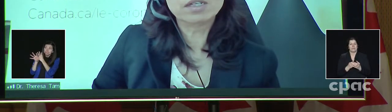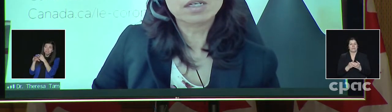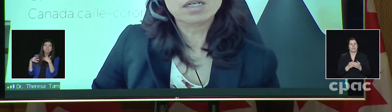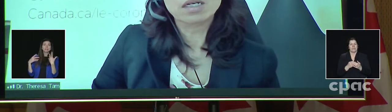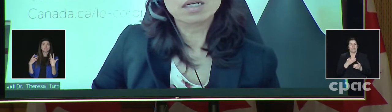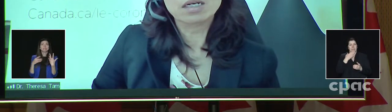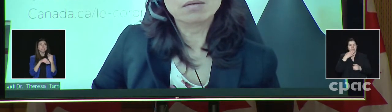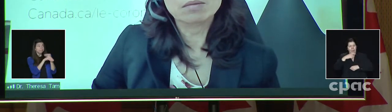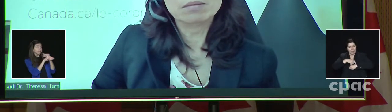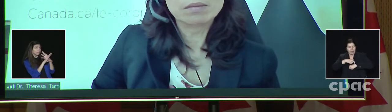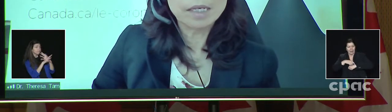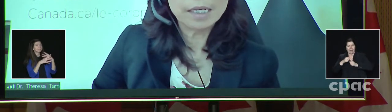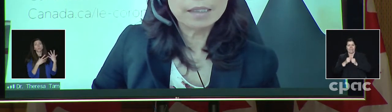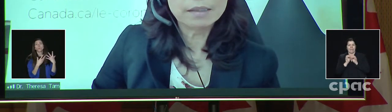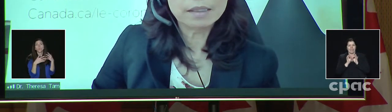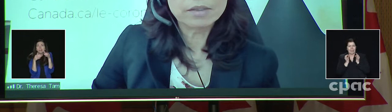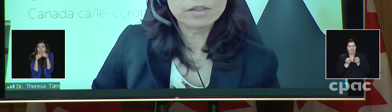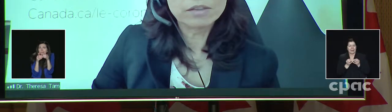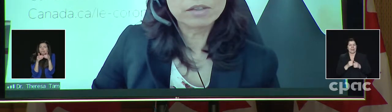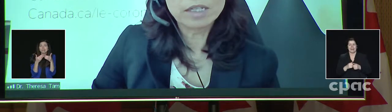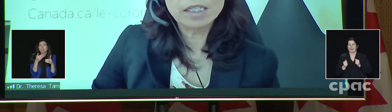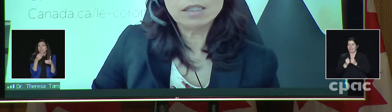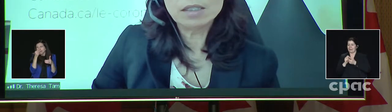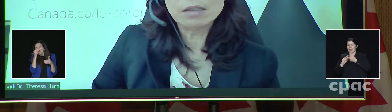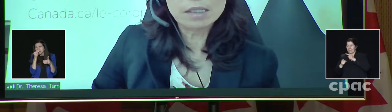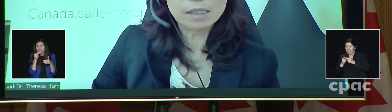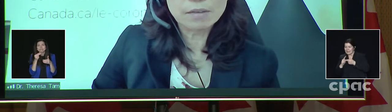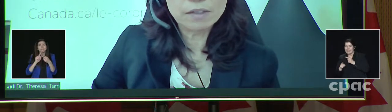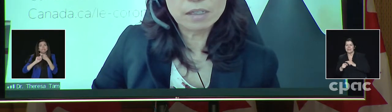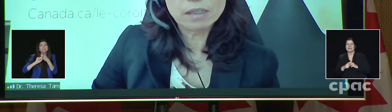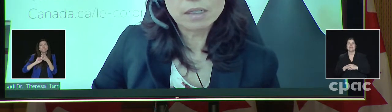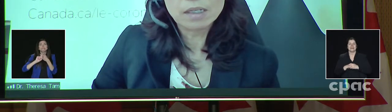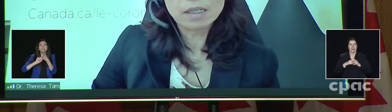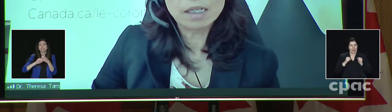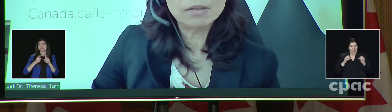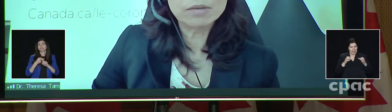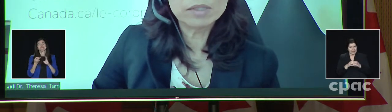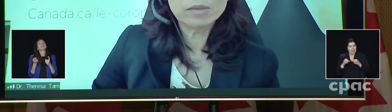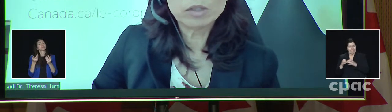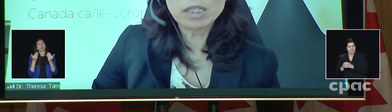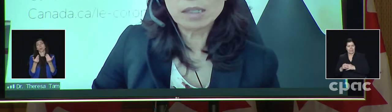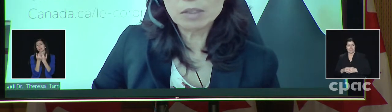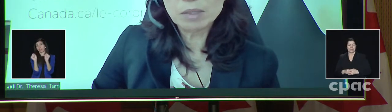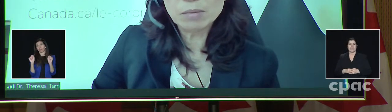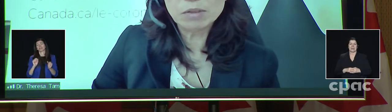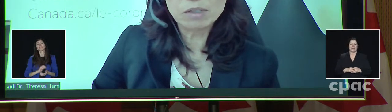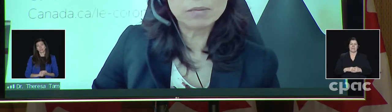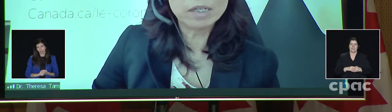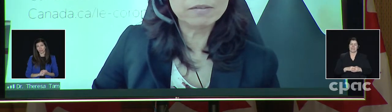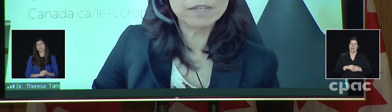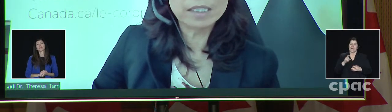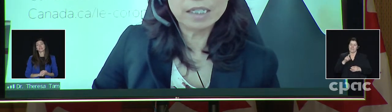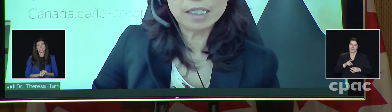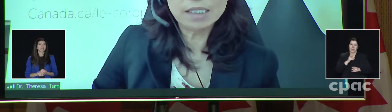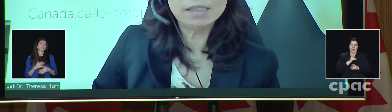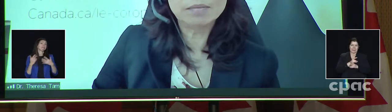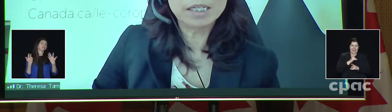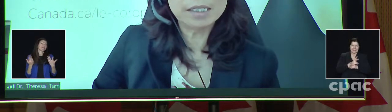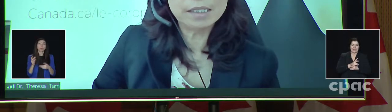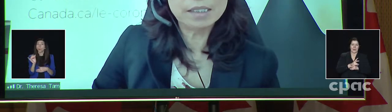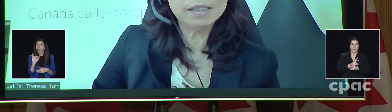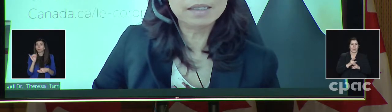friends, and so that you can do this safer. Gathering with smaller number of people in